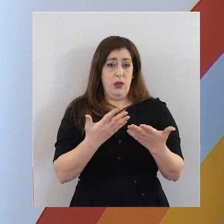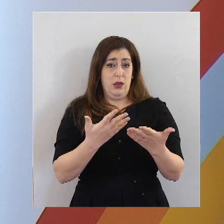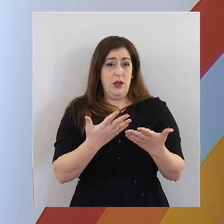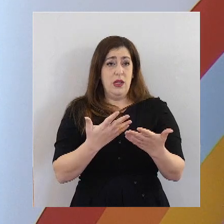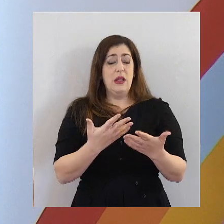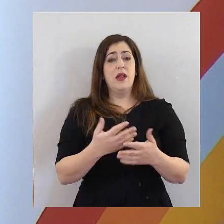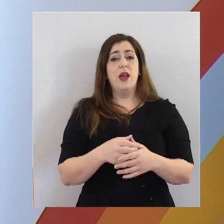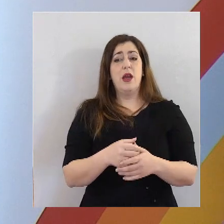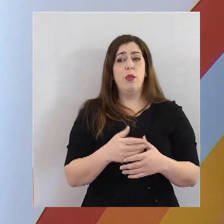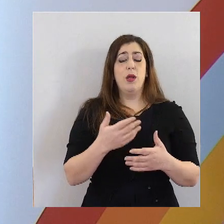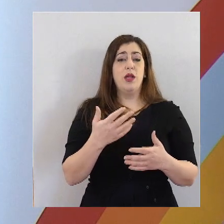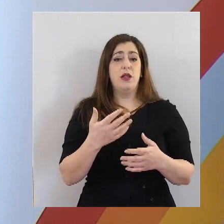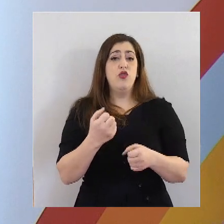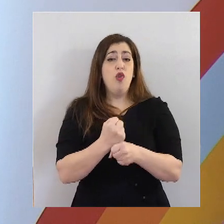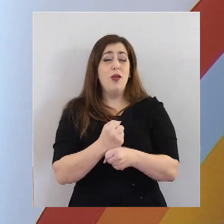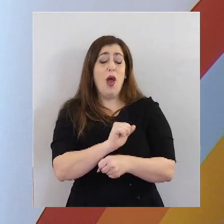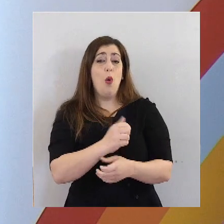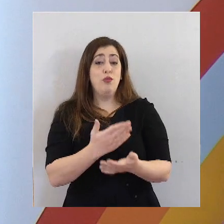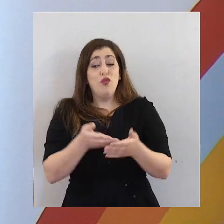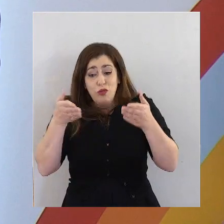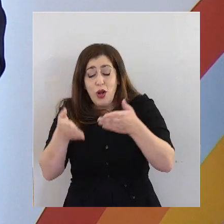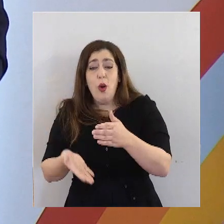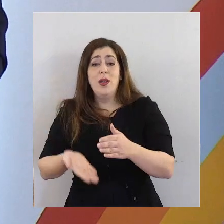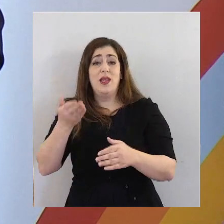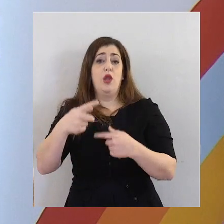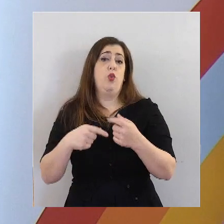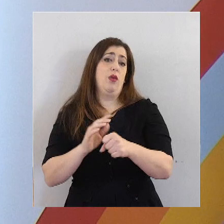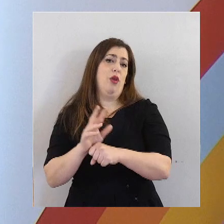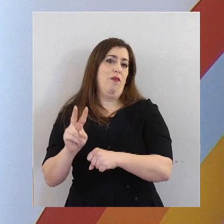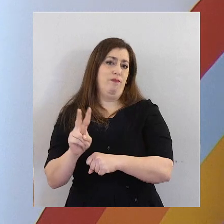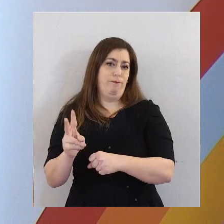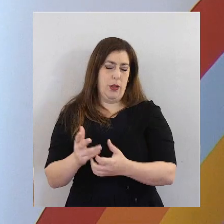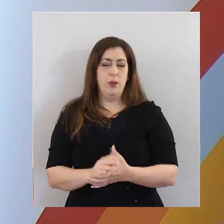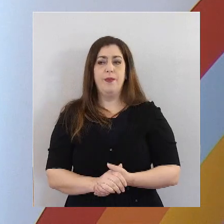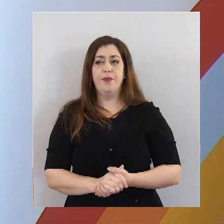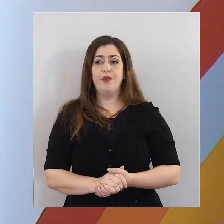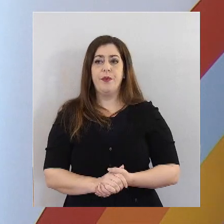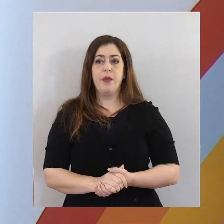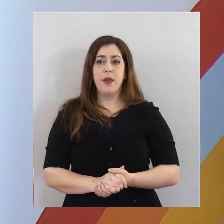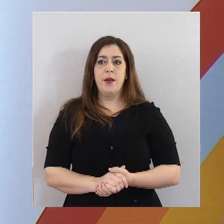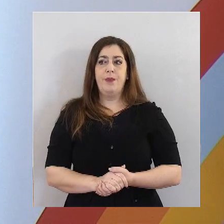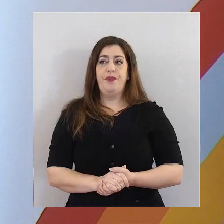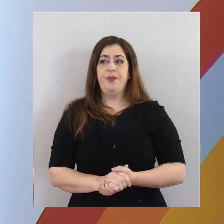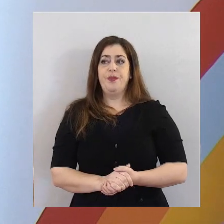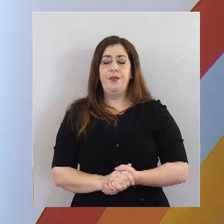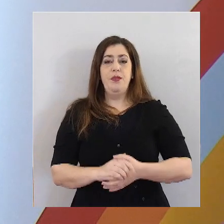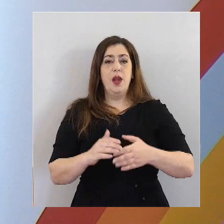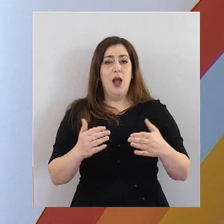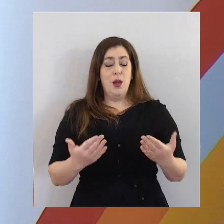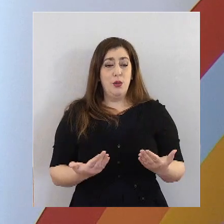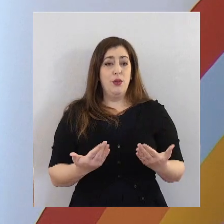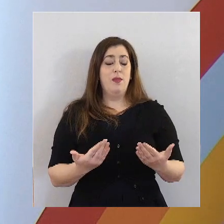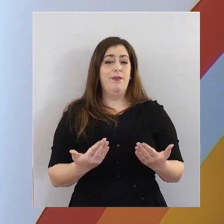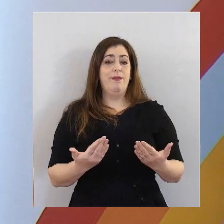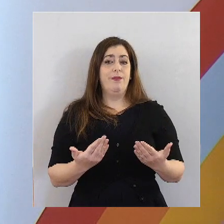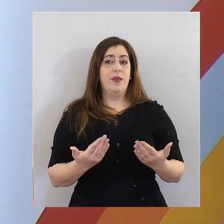was to provide the opportunity for 12 members of Malta's Gender Wellbeing Clinic multidisciplinary team to undertake